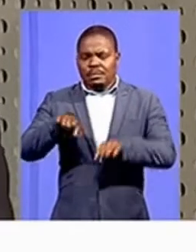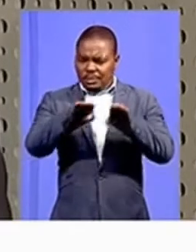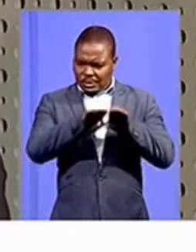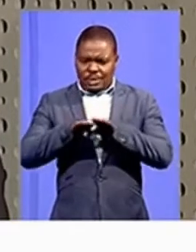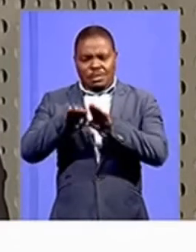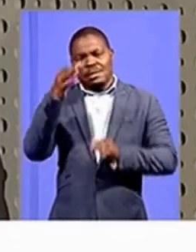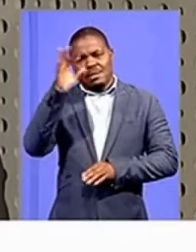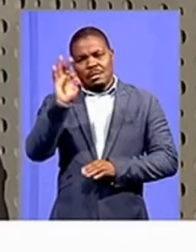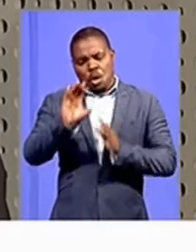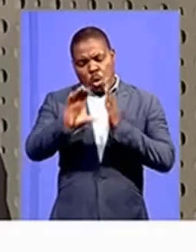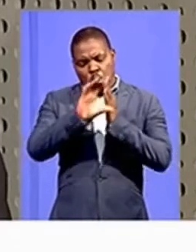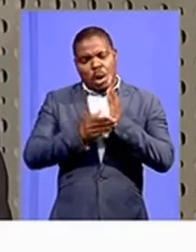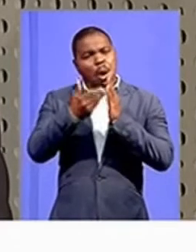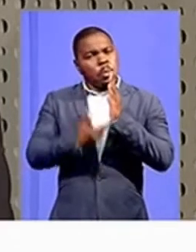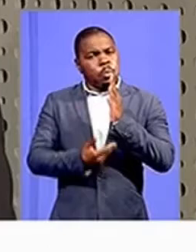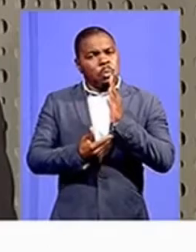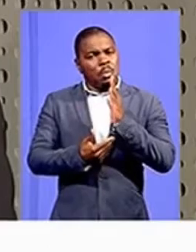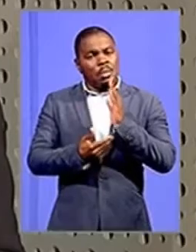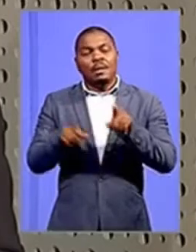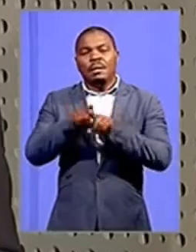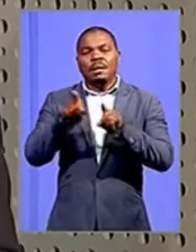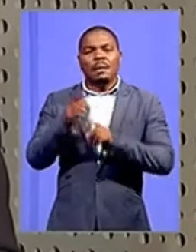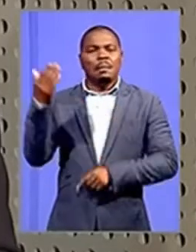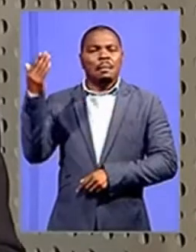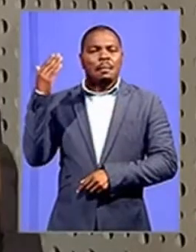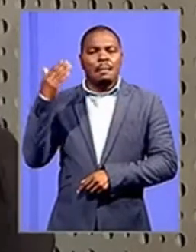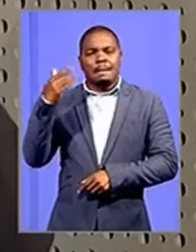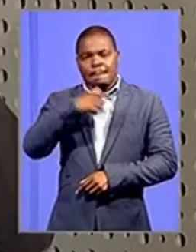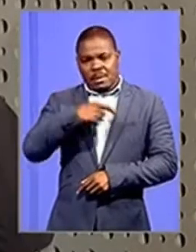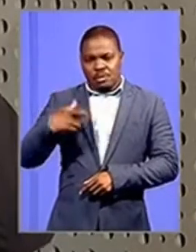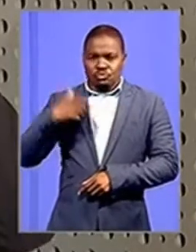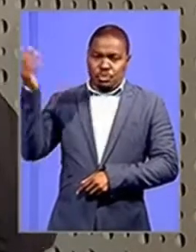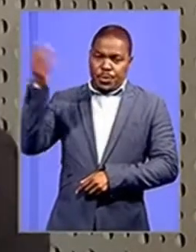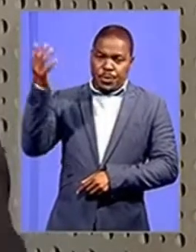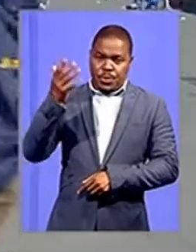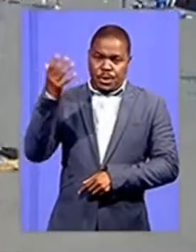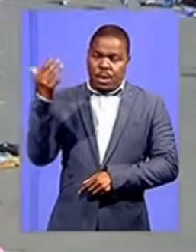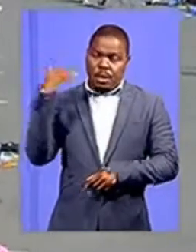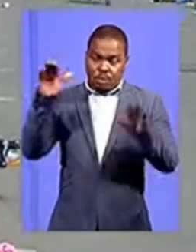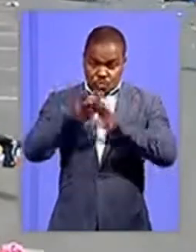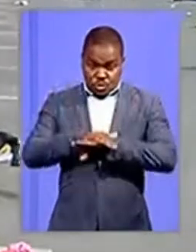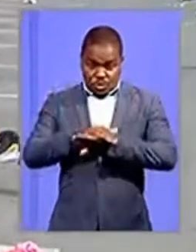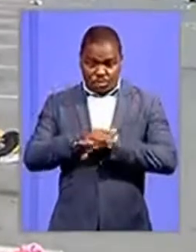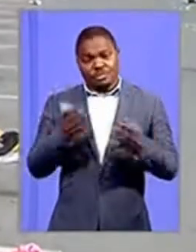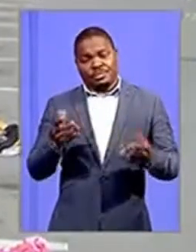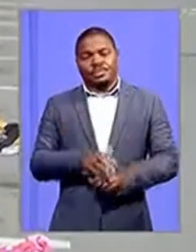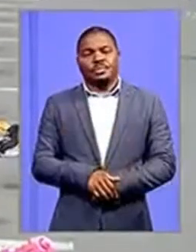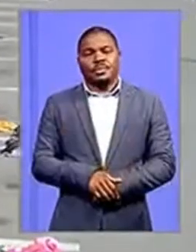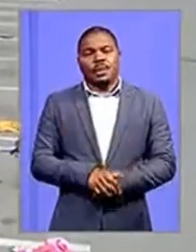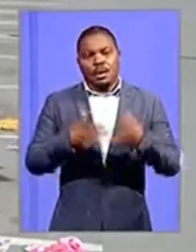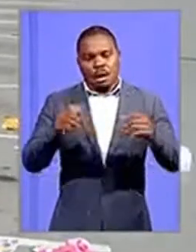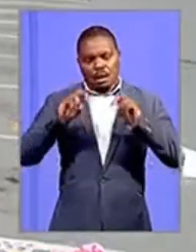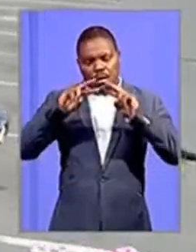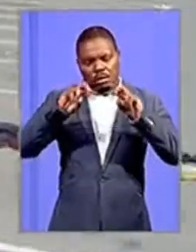by the Constitution, as the President stated in his address to the nation last night. Go boletswe ga go dirwa